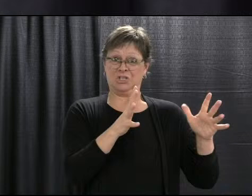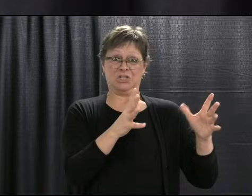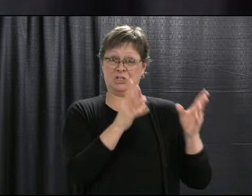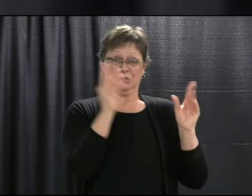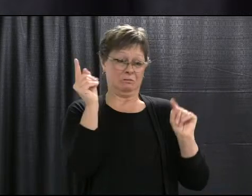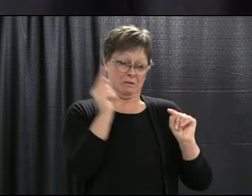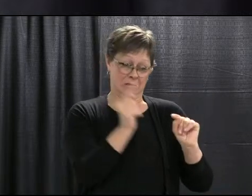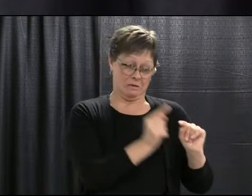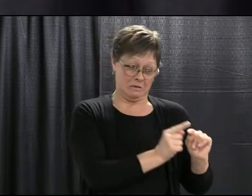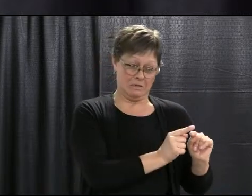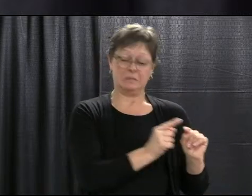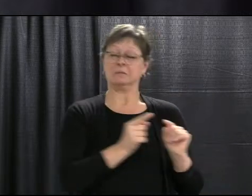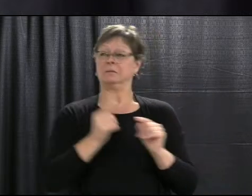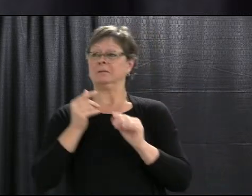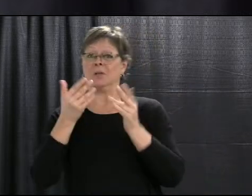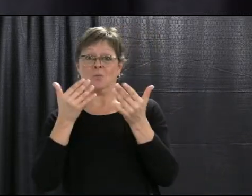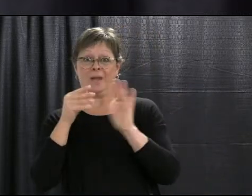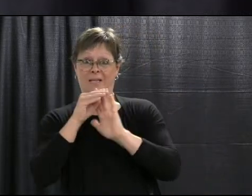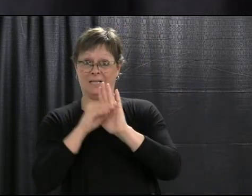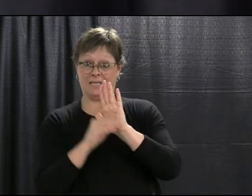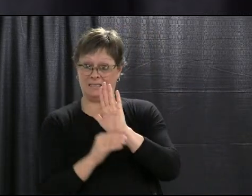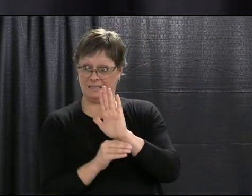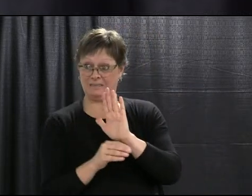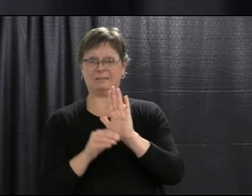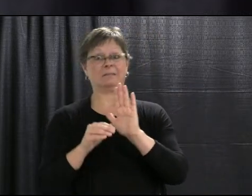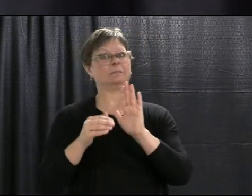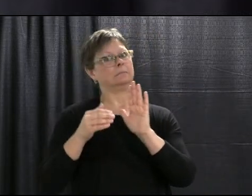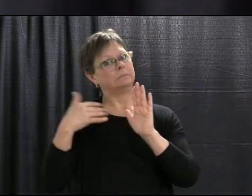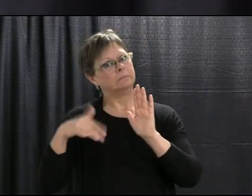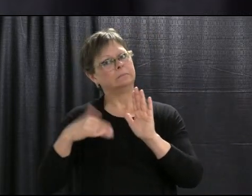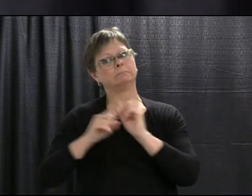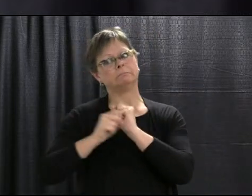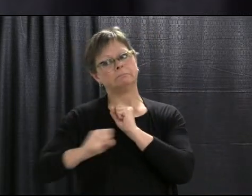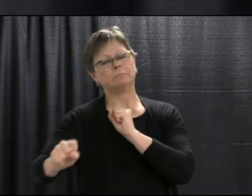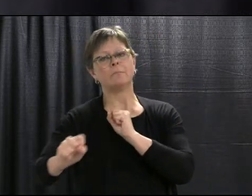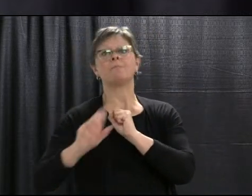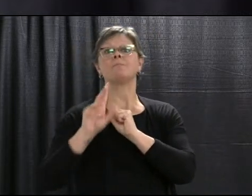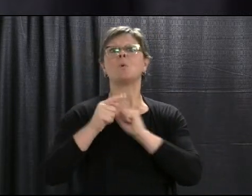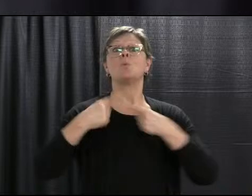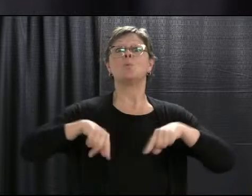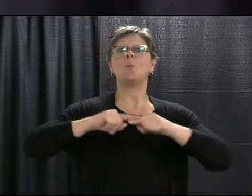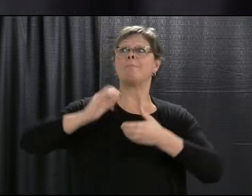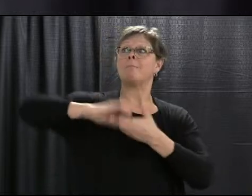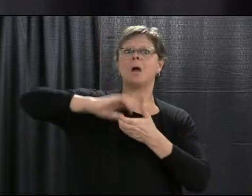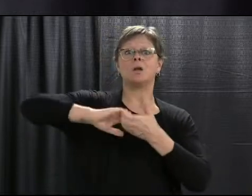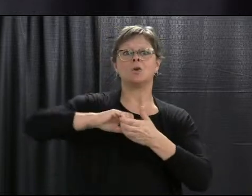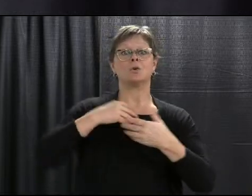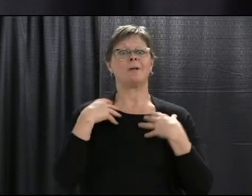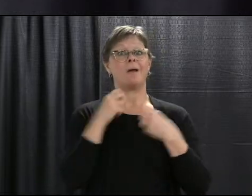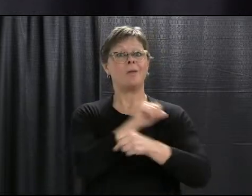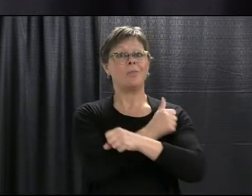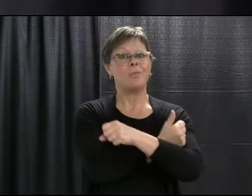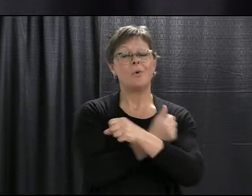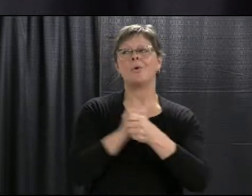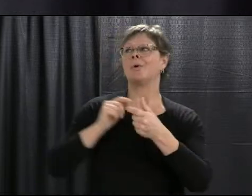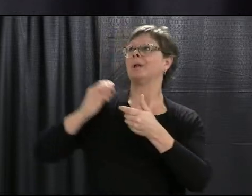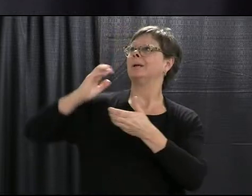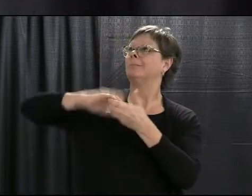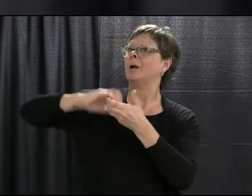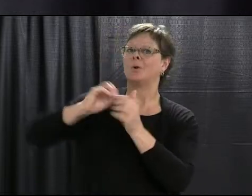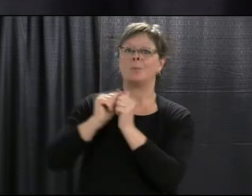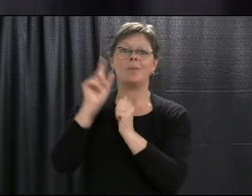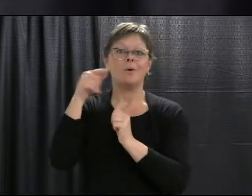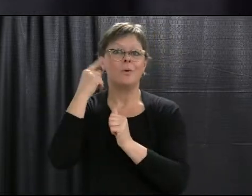wait lists, we thought we were quite innovative at the time, and we partnered with the government and the health authority to be able to arrange with the Ottawa Heart Institute, where we had